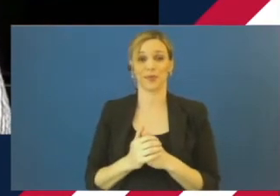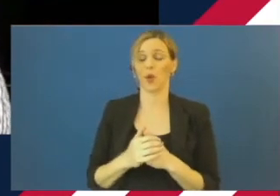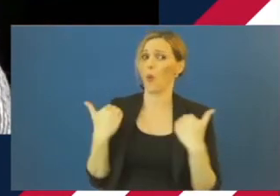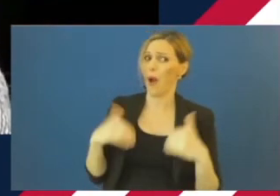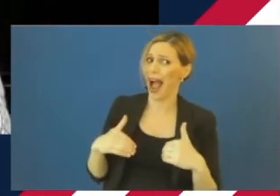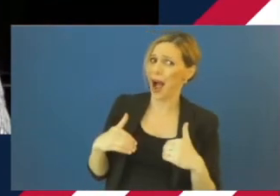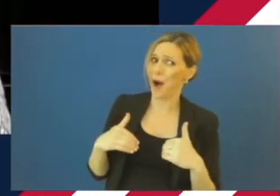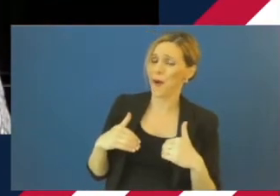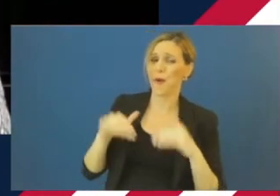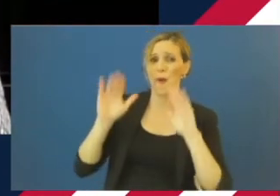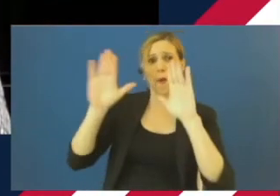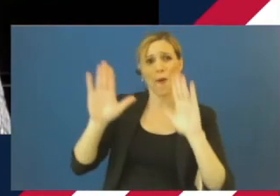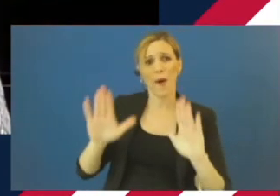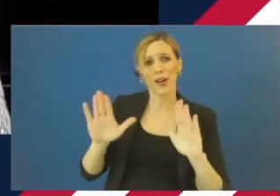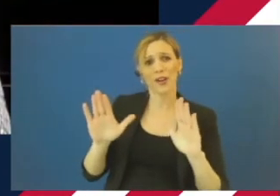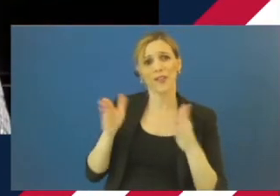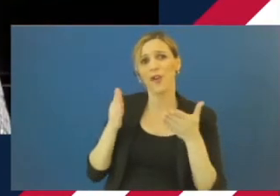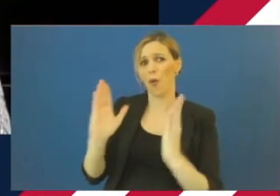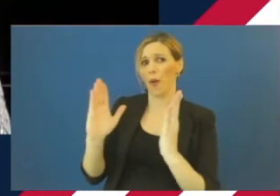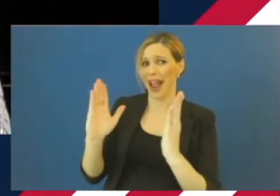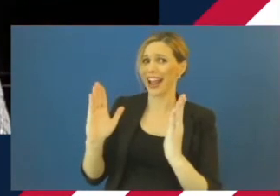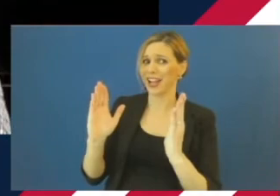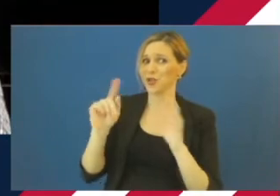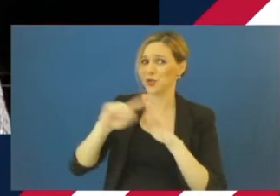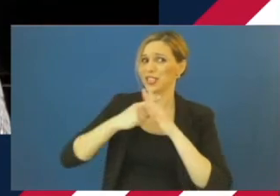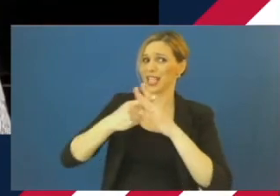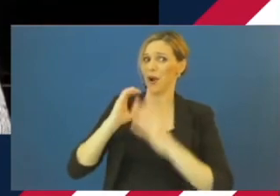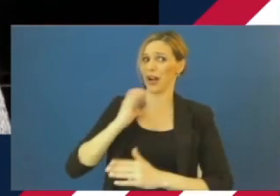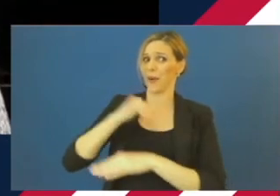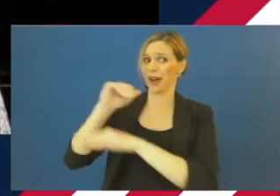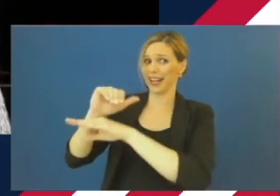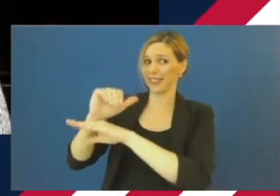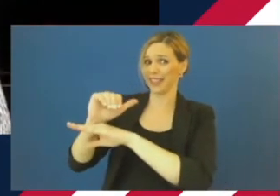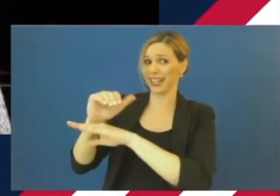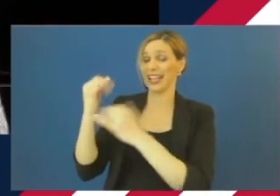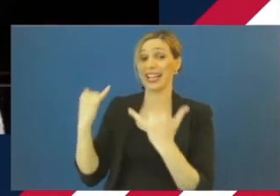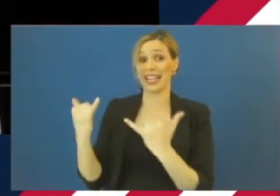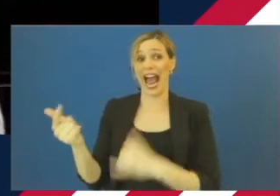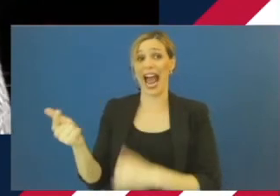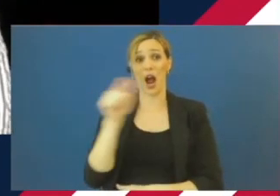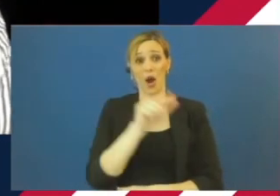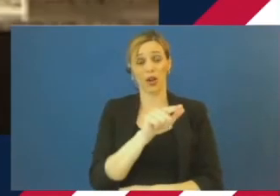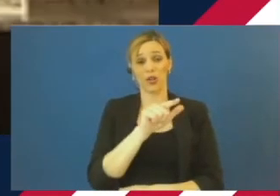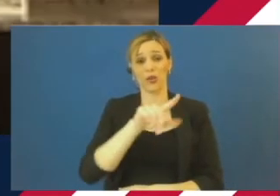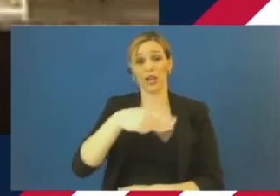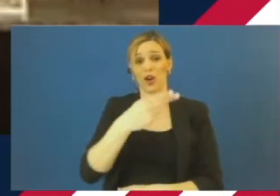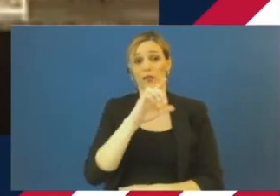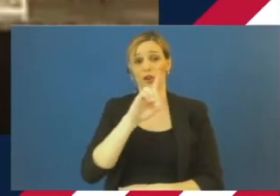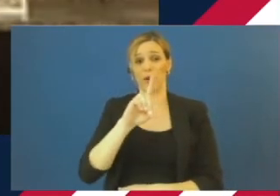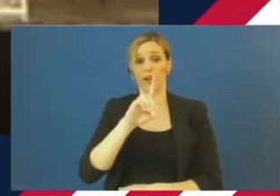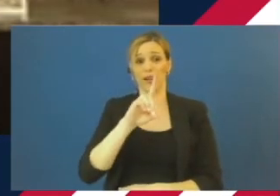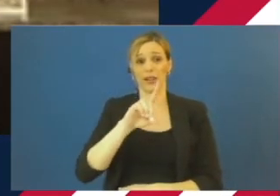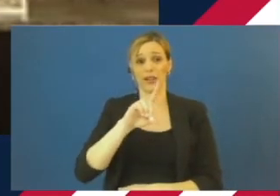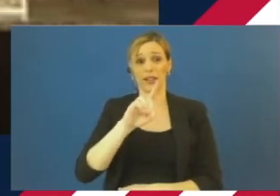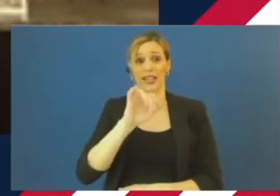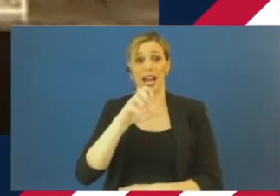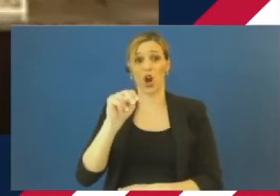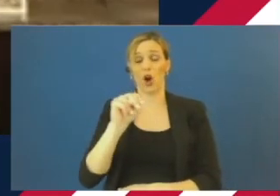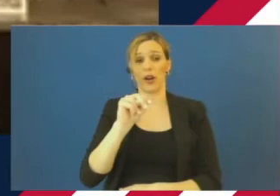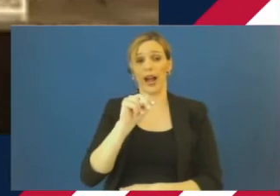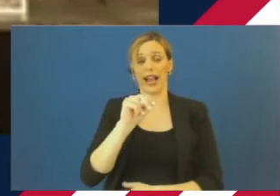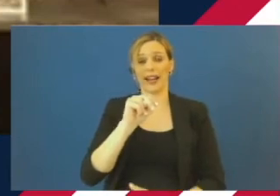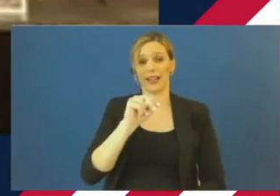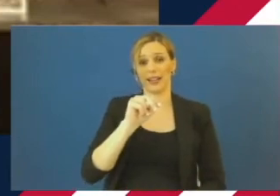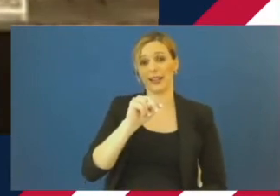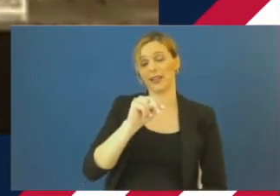you so much, Mr. Cooper. We will now hear from Dr. Allen with his first question. Thank you, Madam